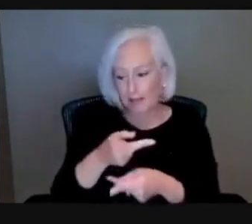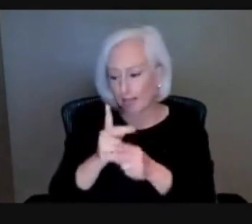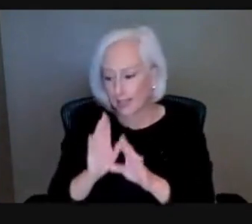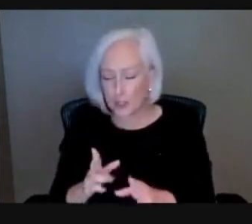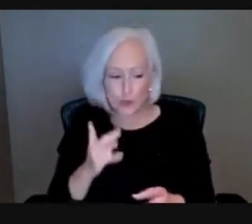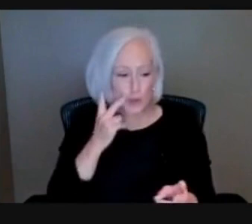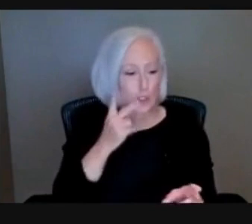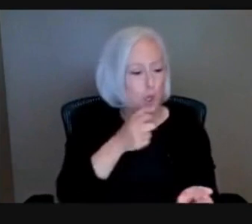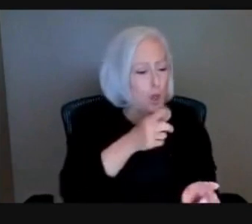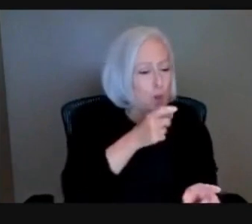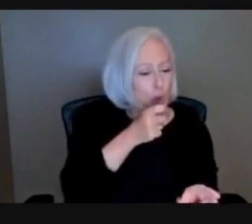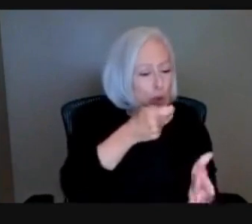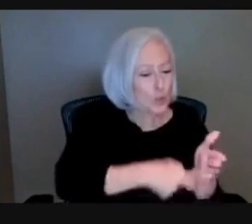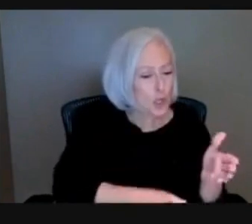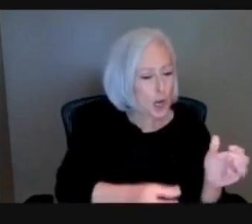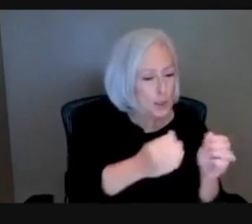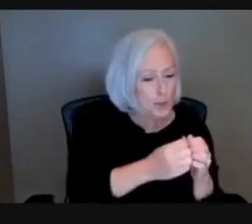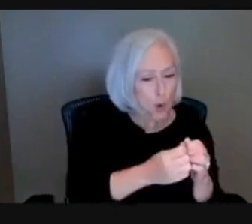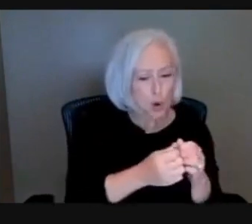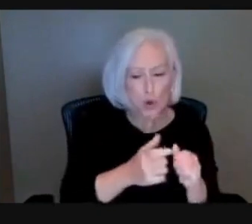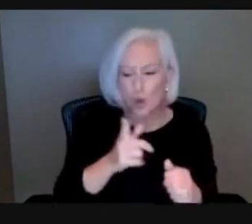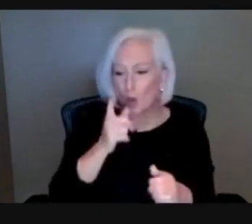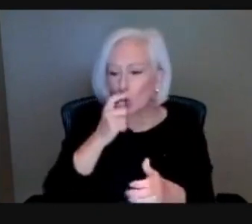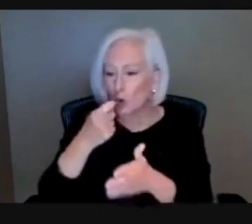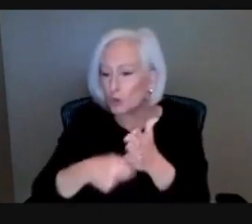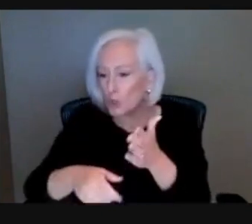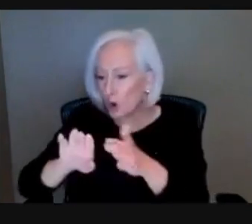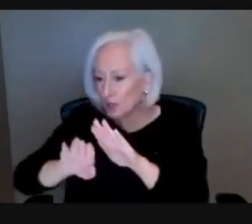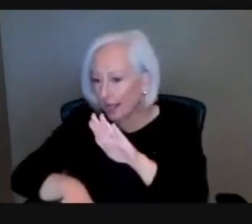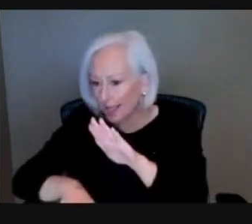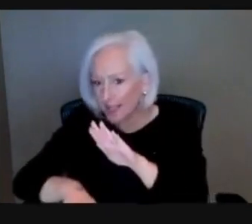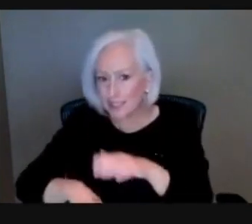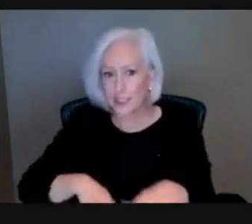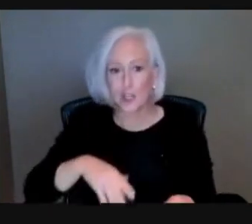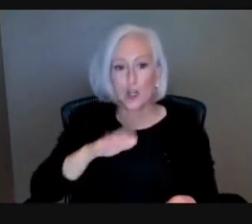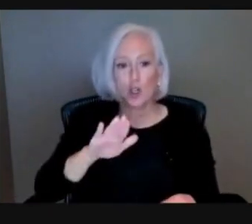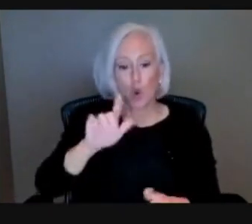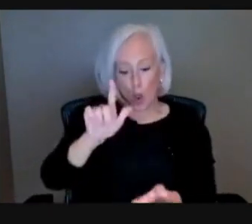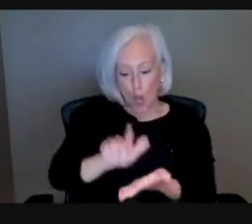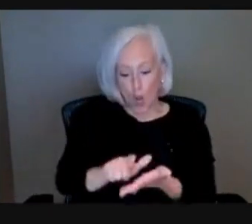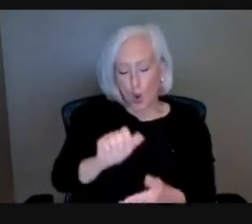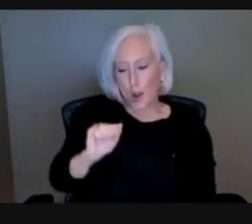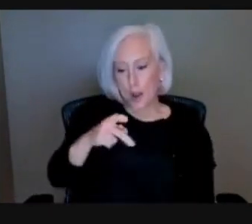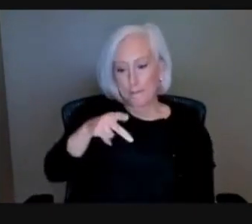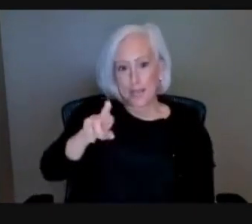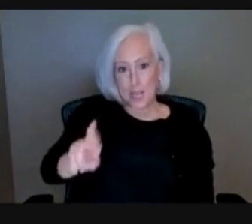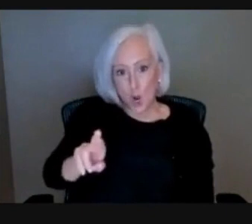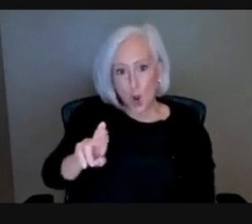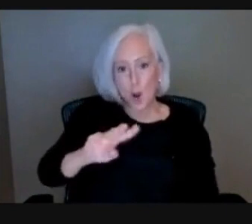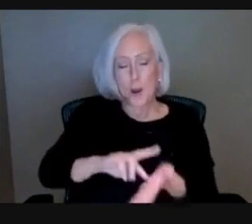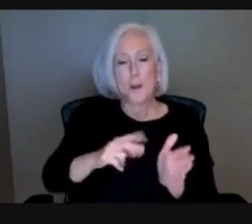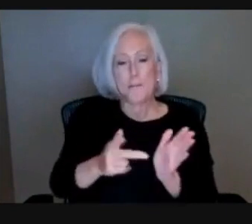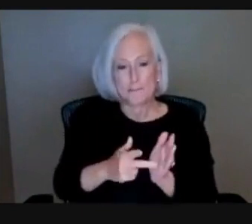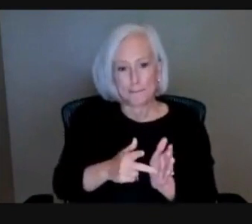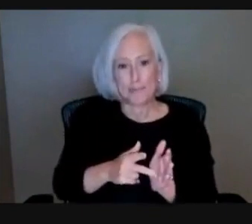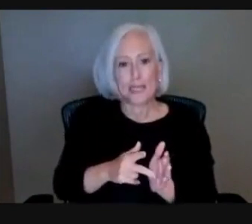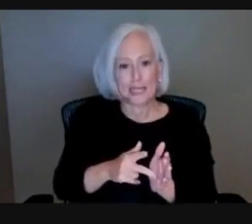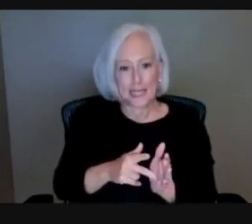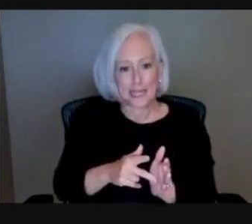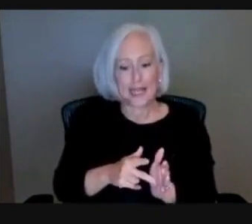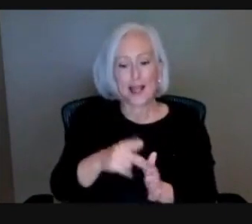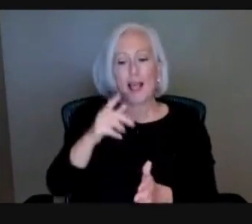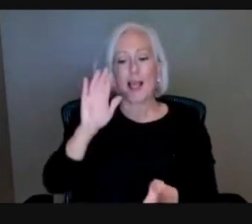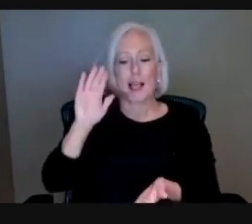money or who is charging you less money. The lower your APR, the lower that institution is charging you. Keep